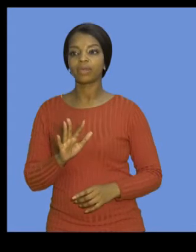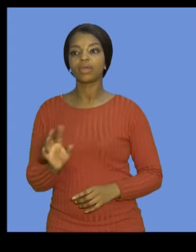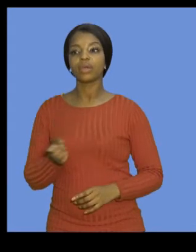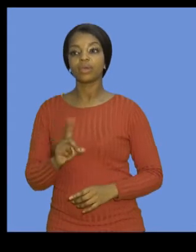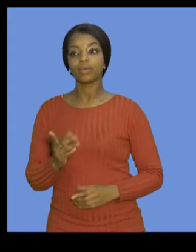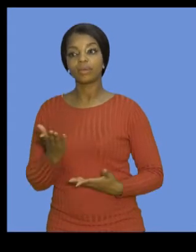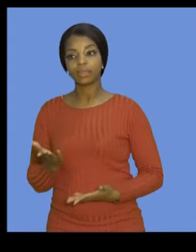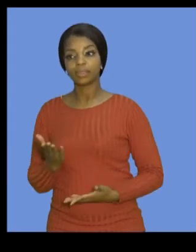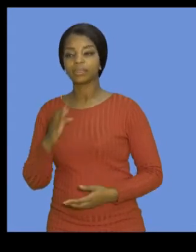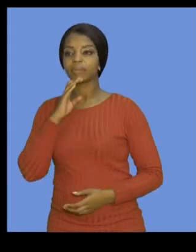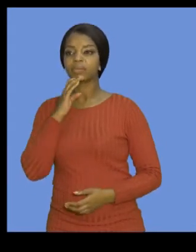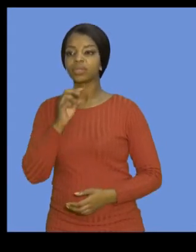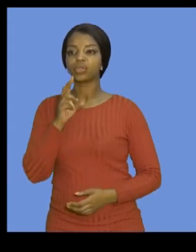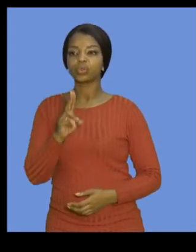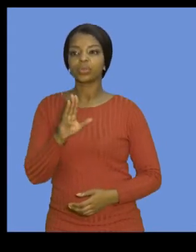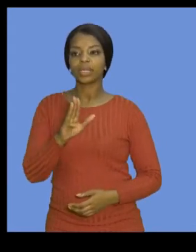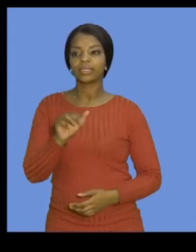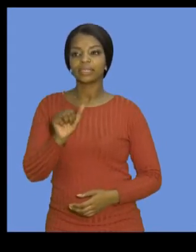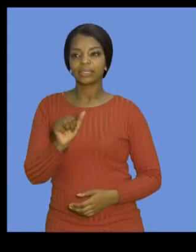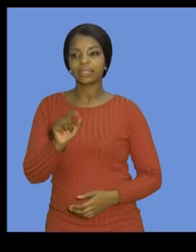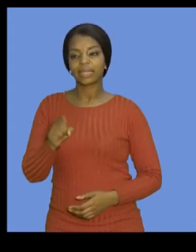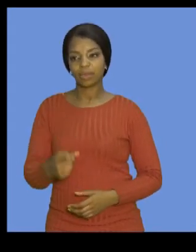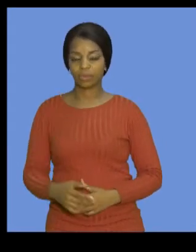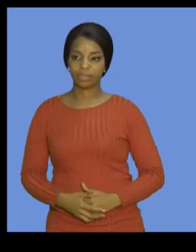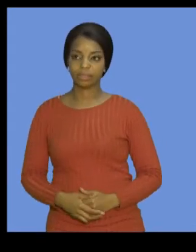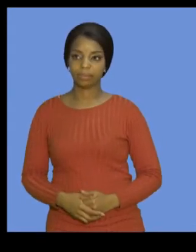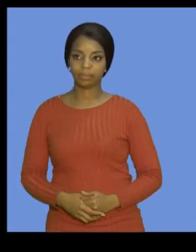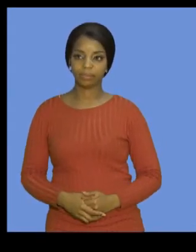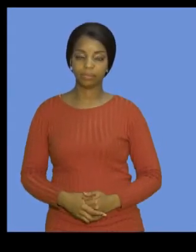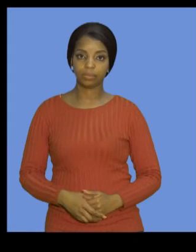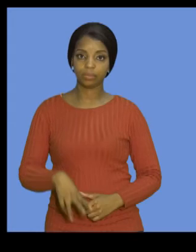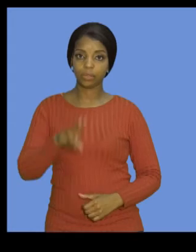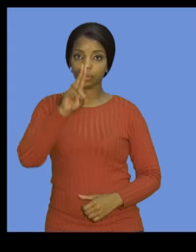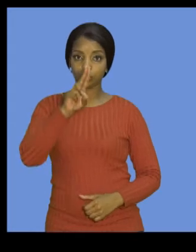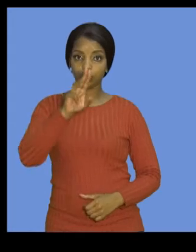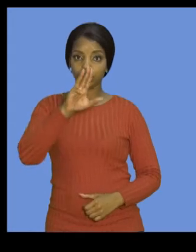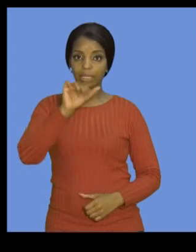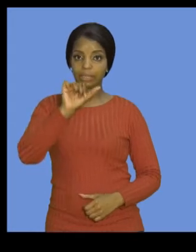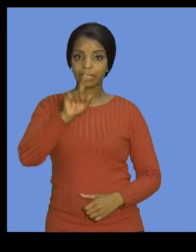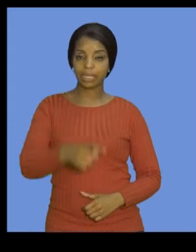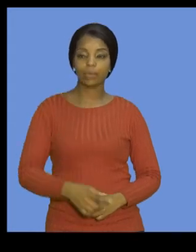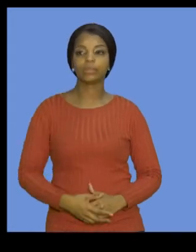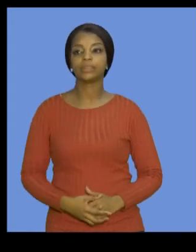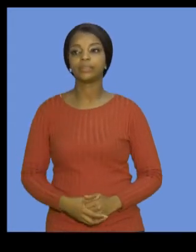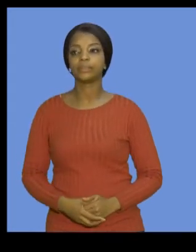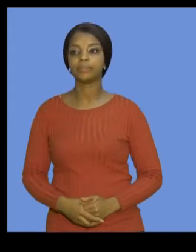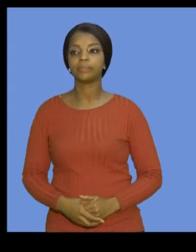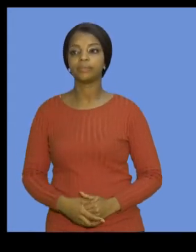18.5, which is actually 296,000, right? So A will be